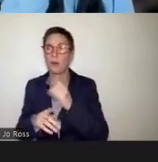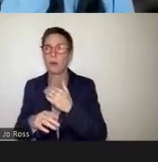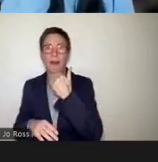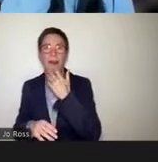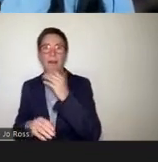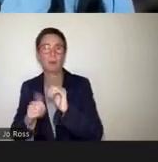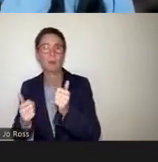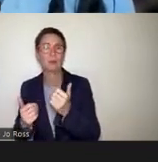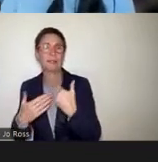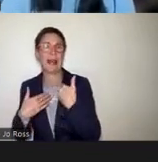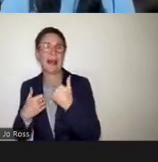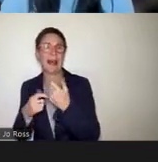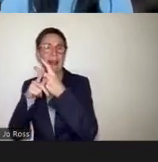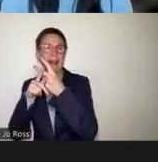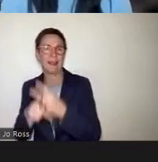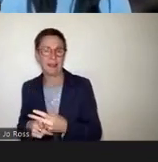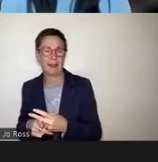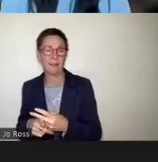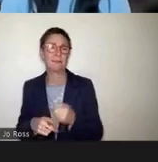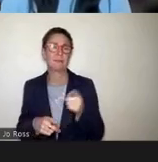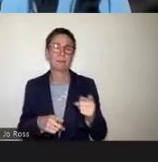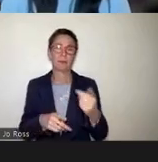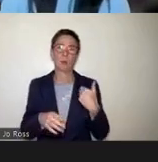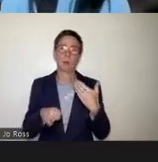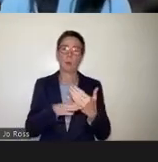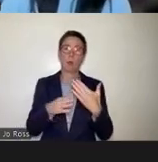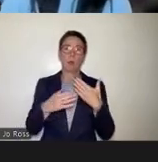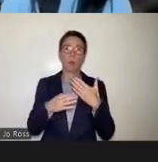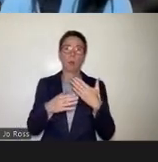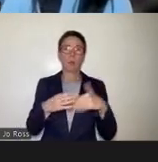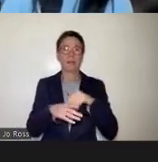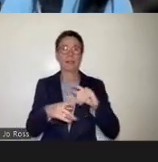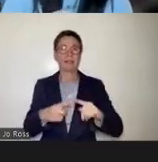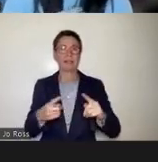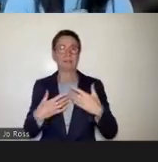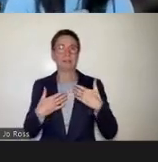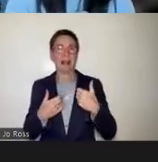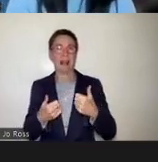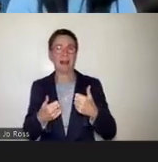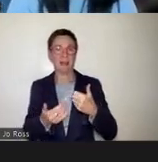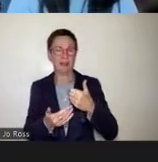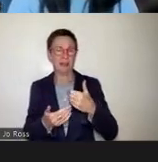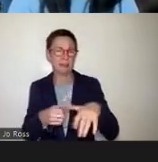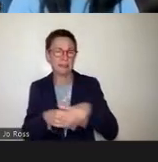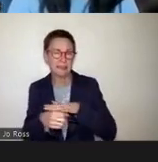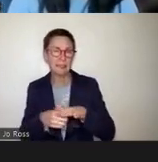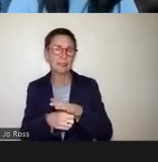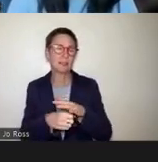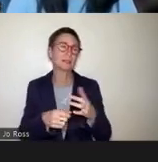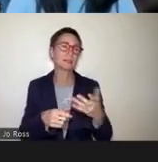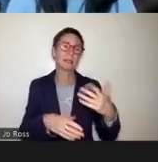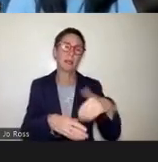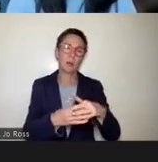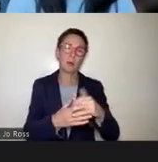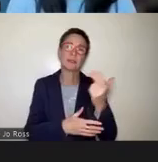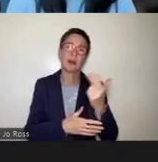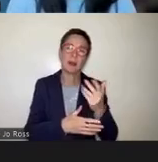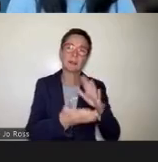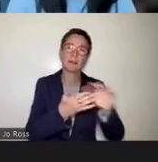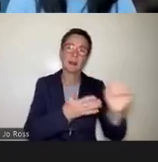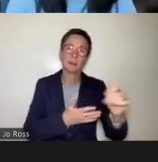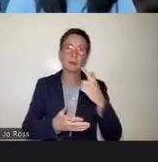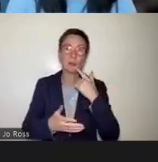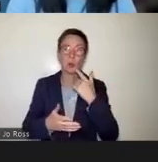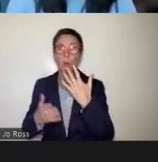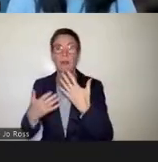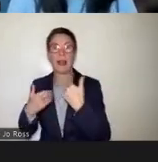with schools or education settings, health settings, and arts and culture. And so in the health work, we quite often